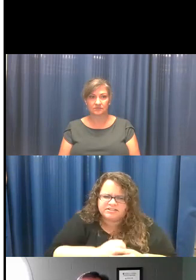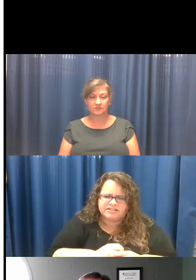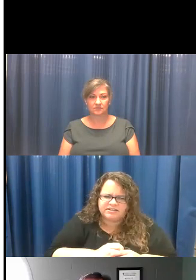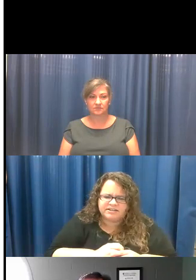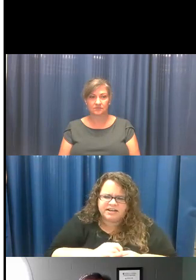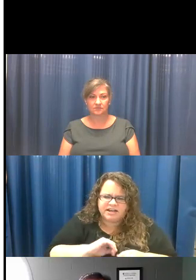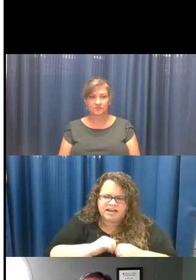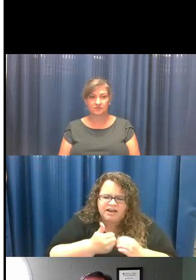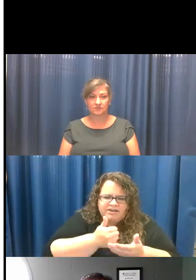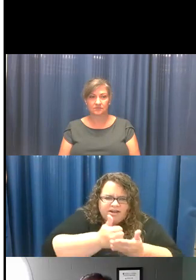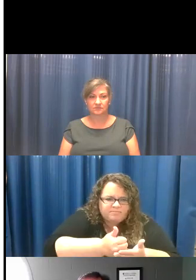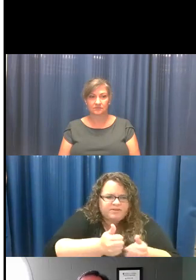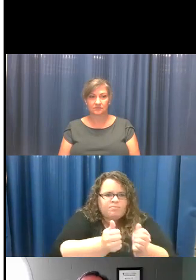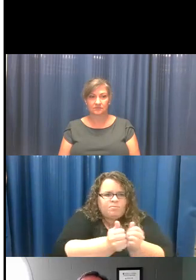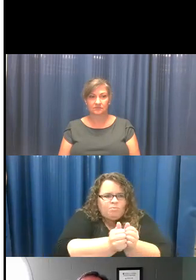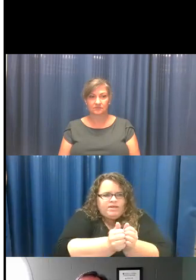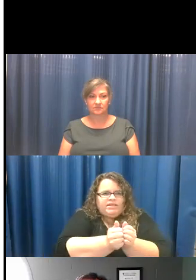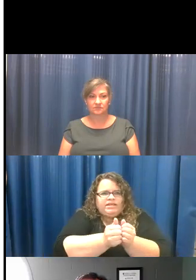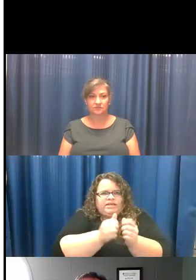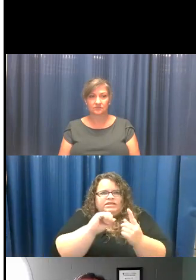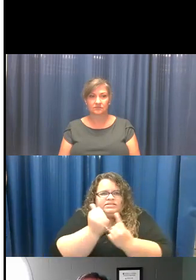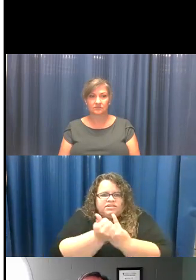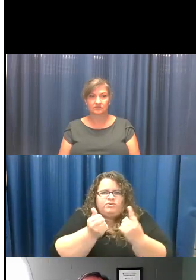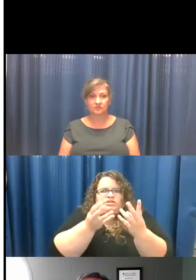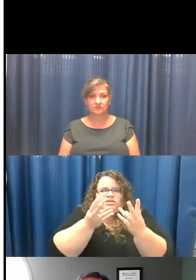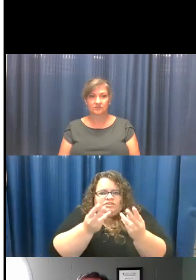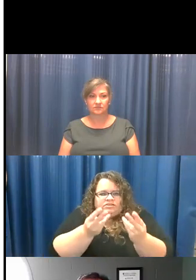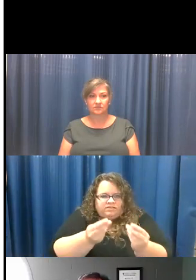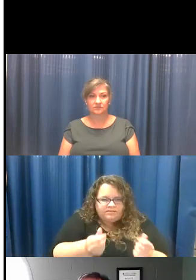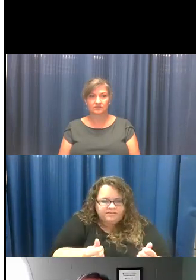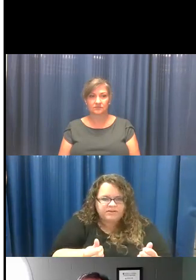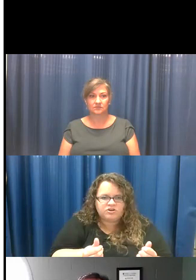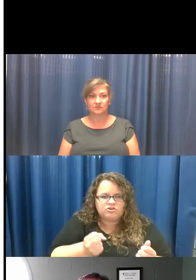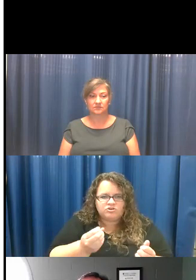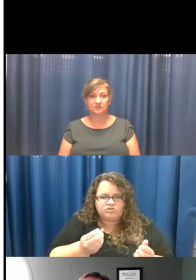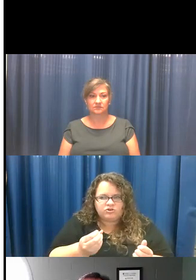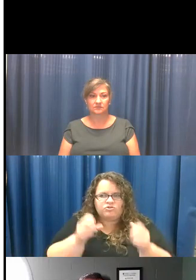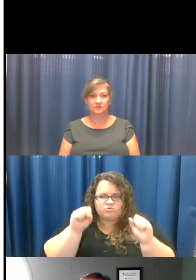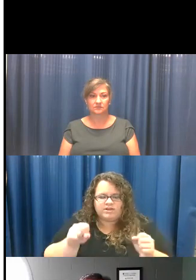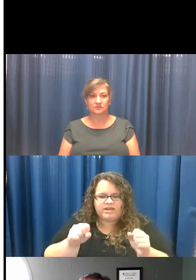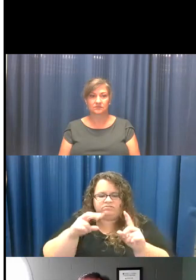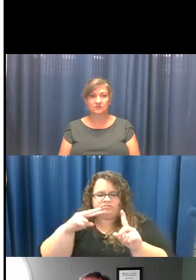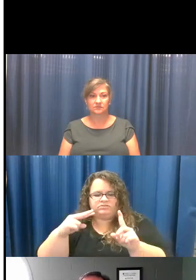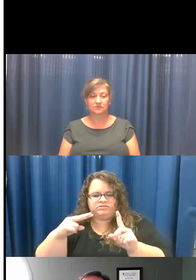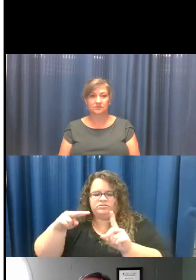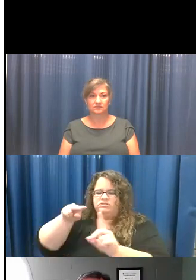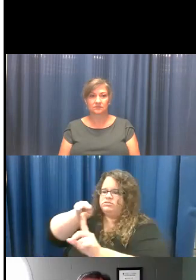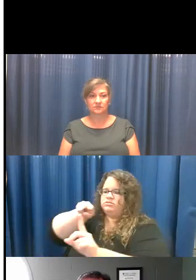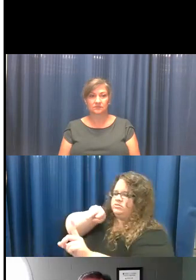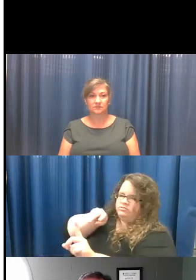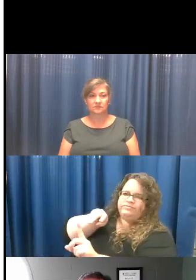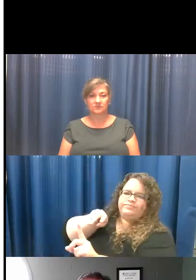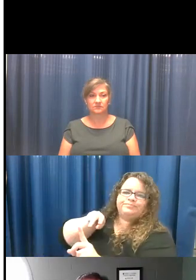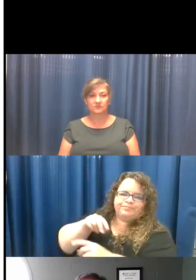with de-escalation, how we help them imagine the world from another person's point of view. And that this is part of a much